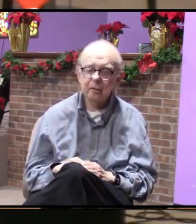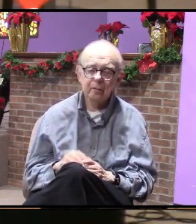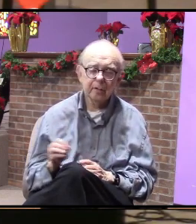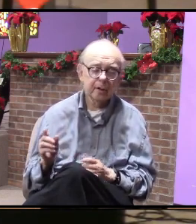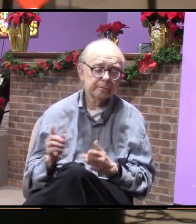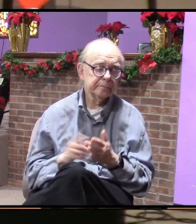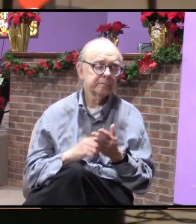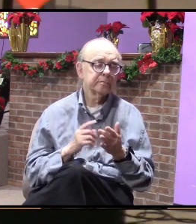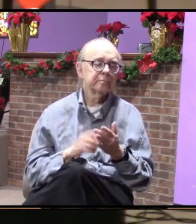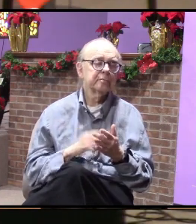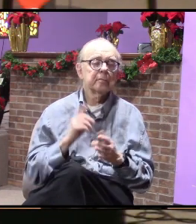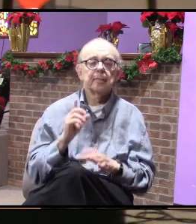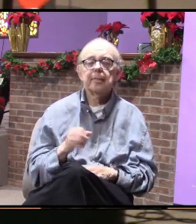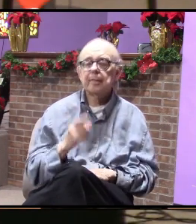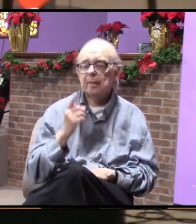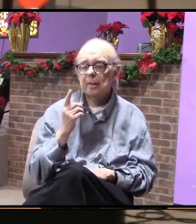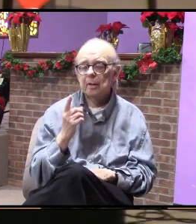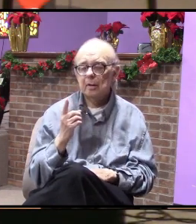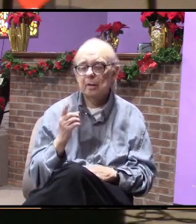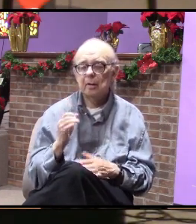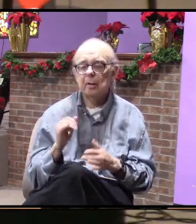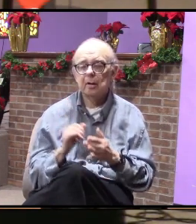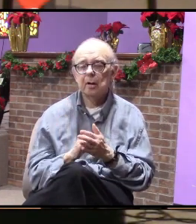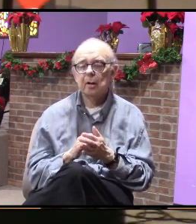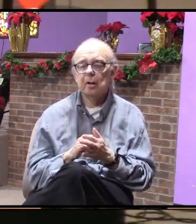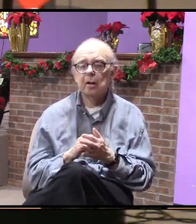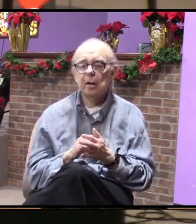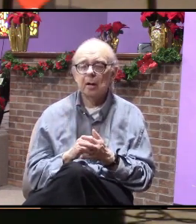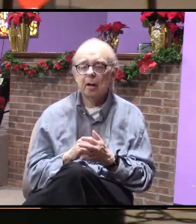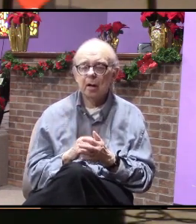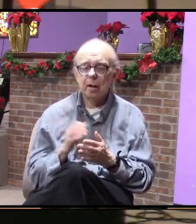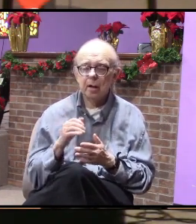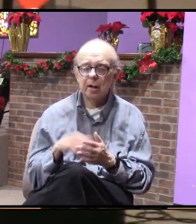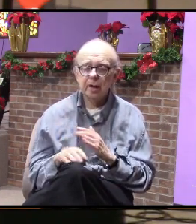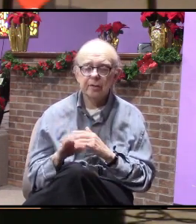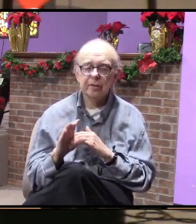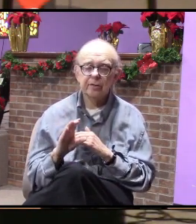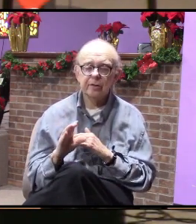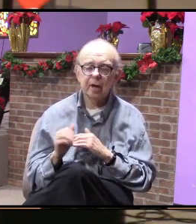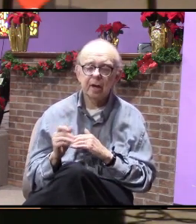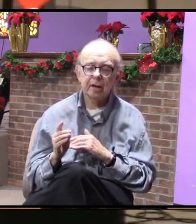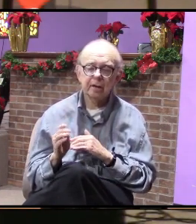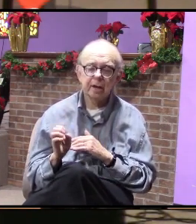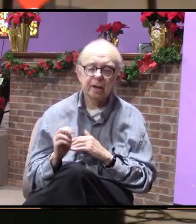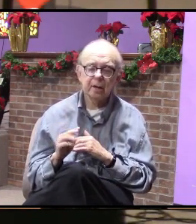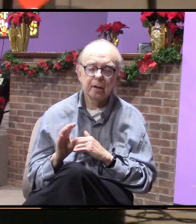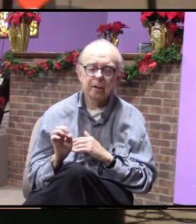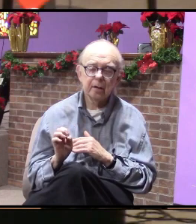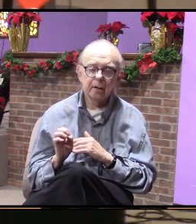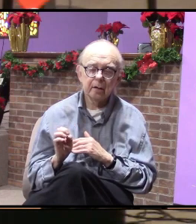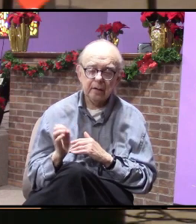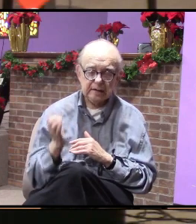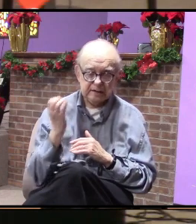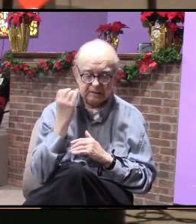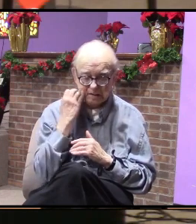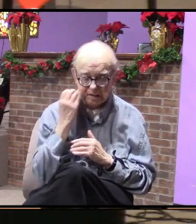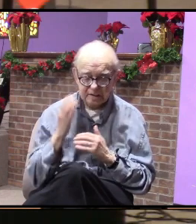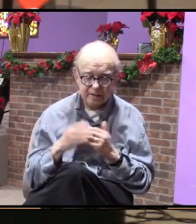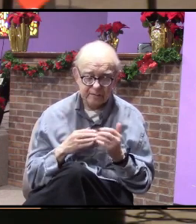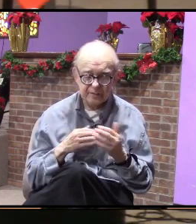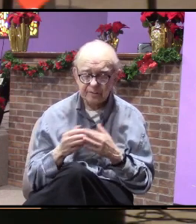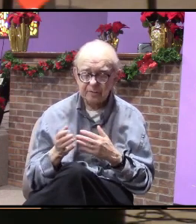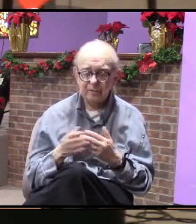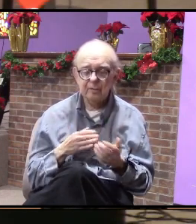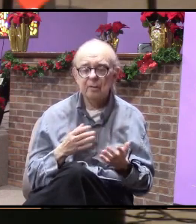And sometimes you need to understand, though, that in this cadence, whether it is